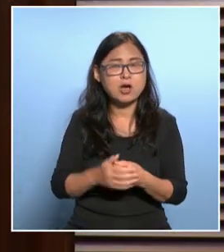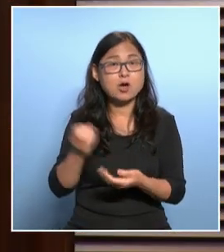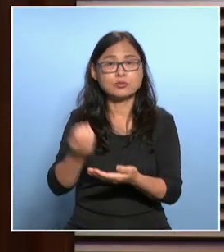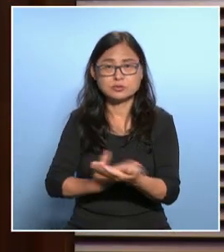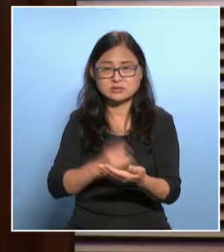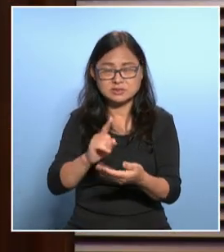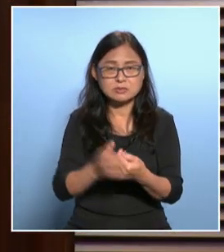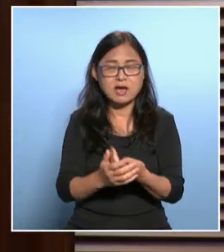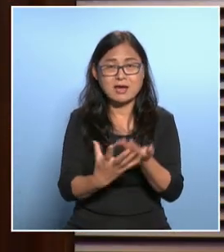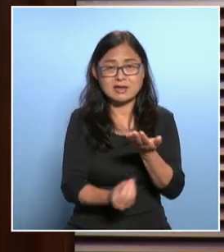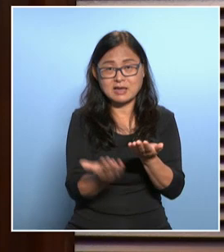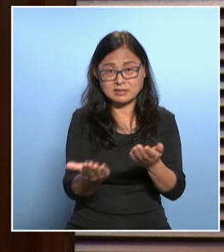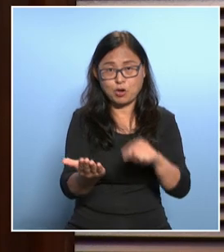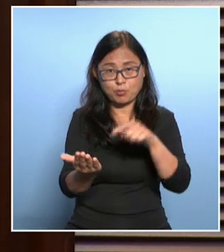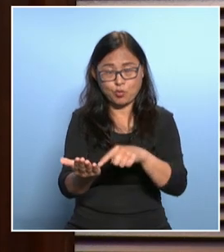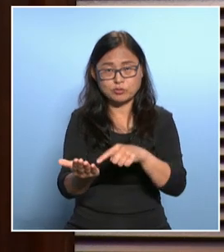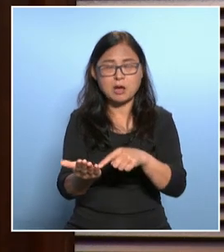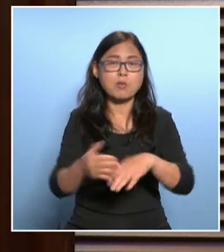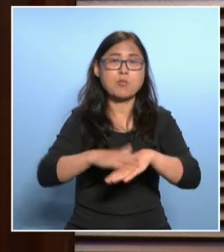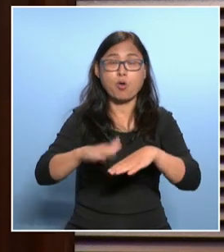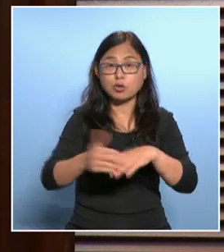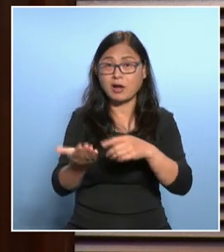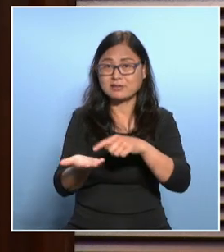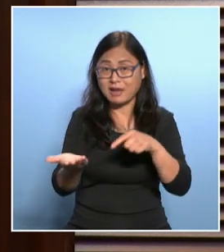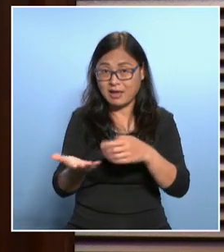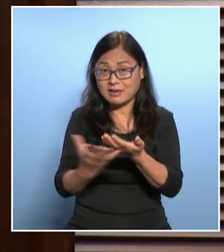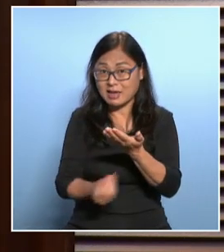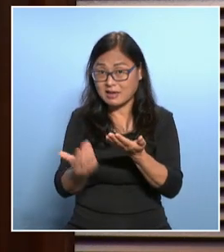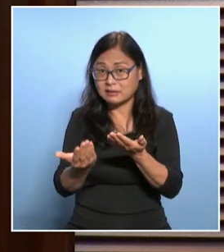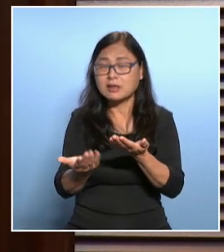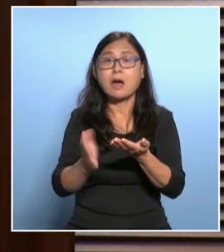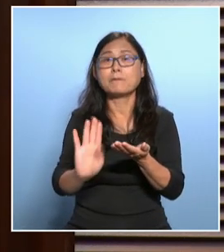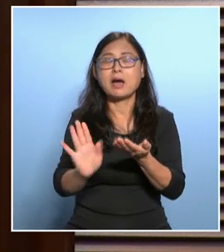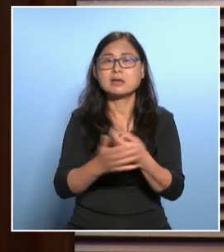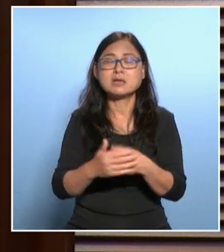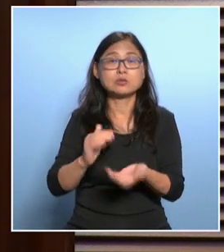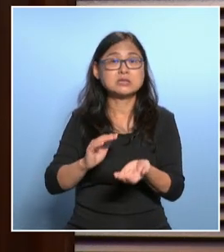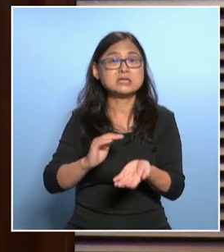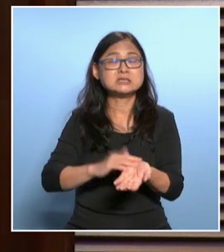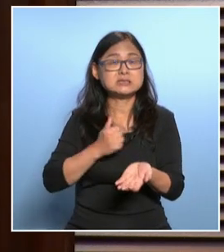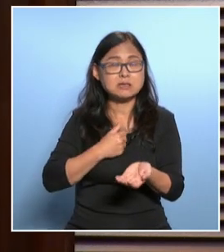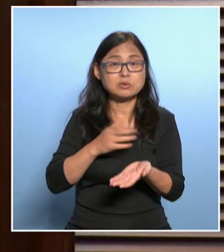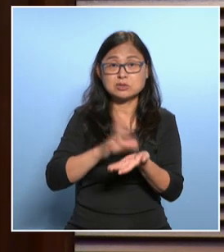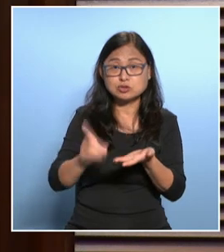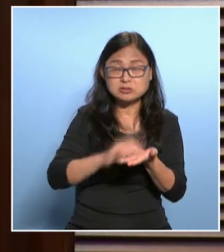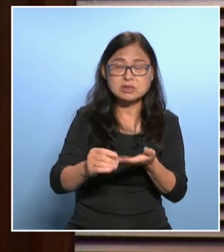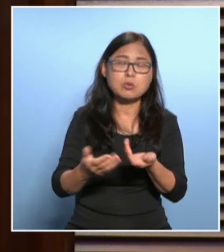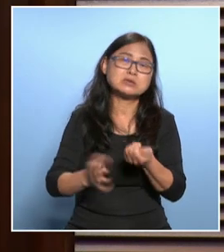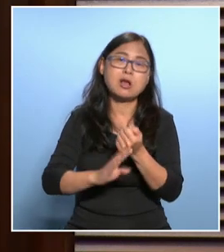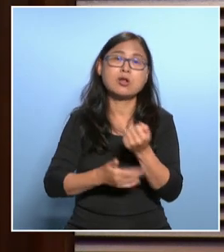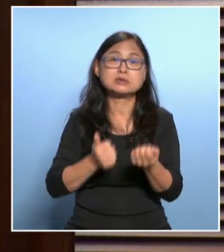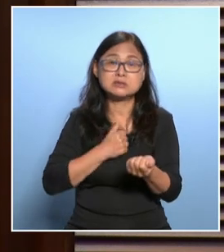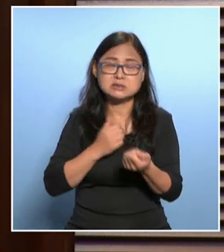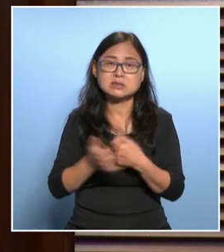We are drafting the details of the legislation. The copies are not just any